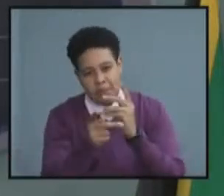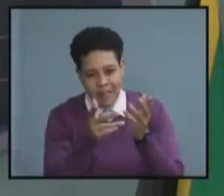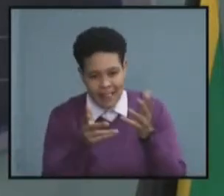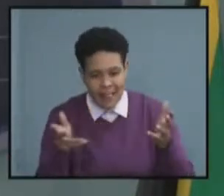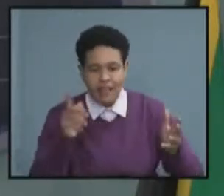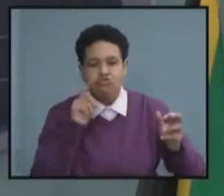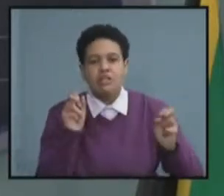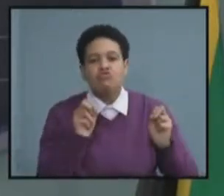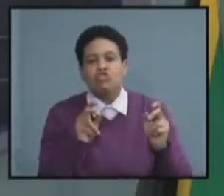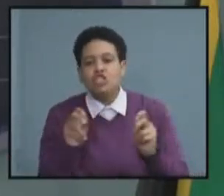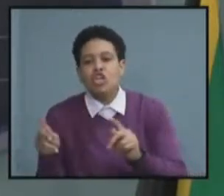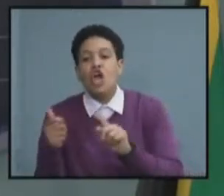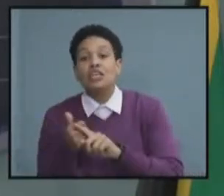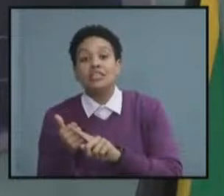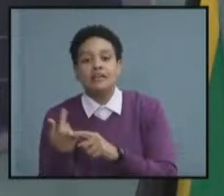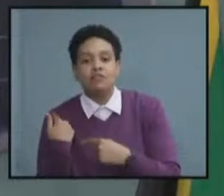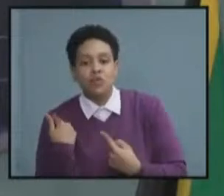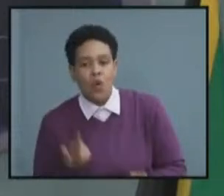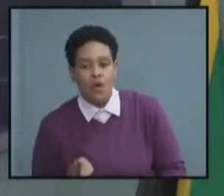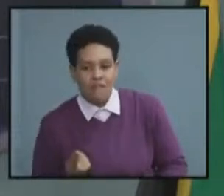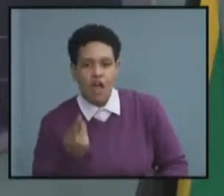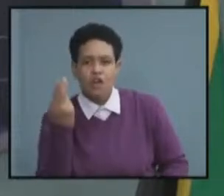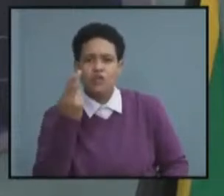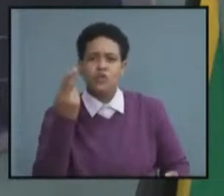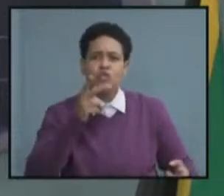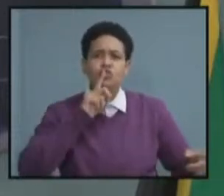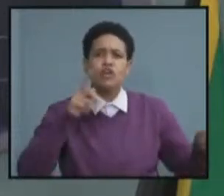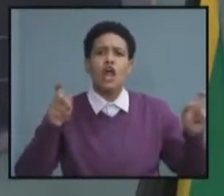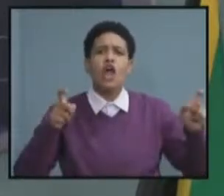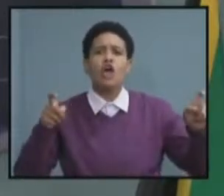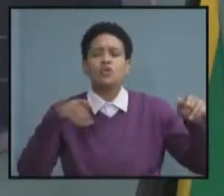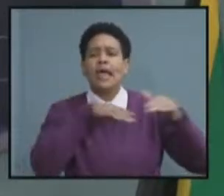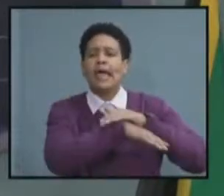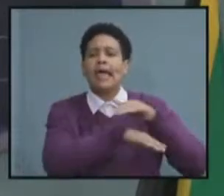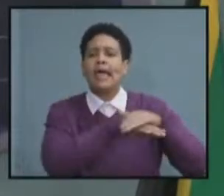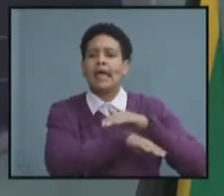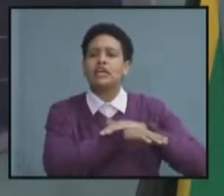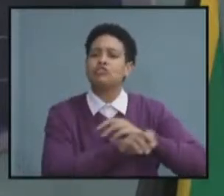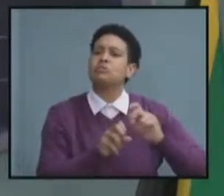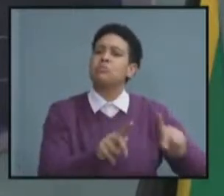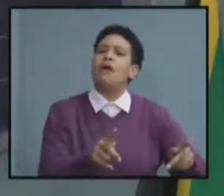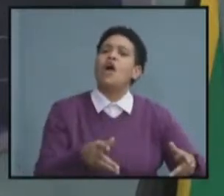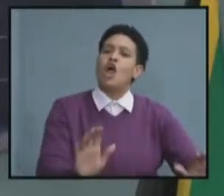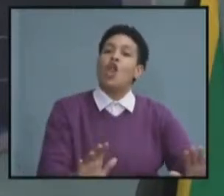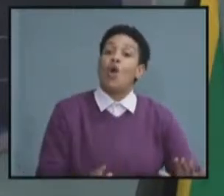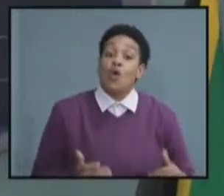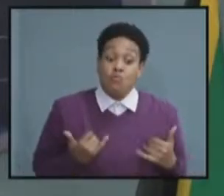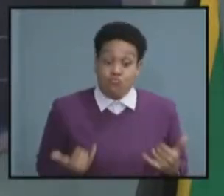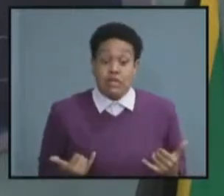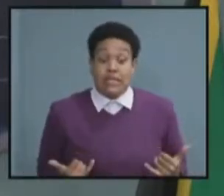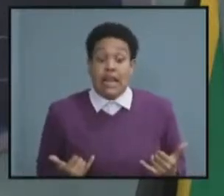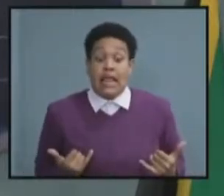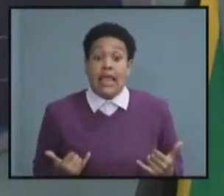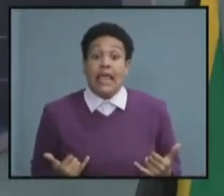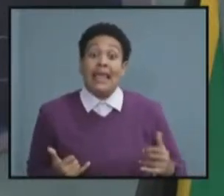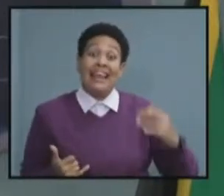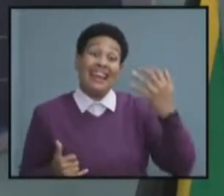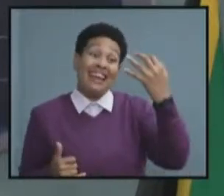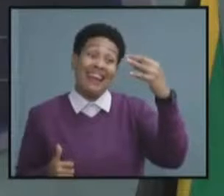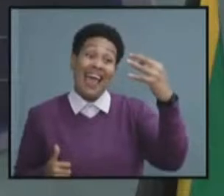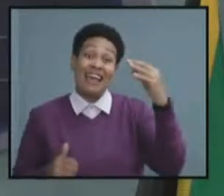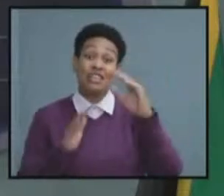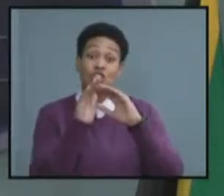being returned to date using the controlled reentry program. At present,